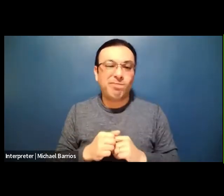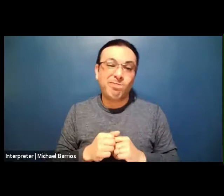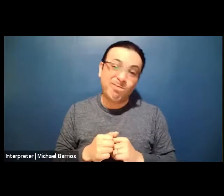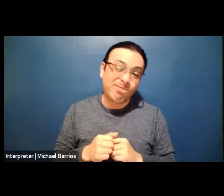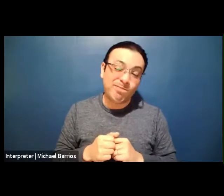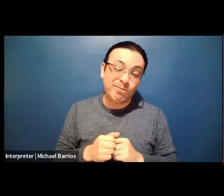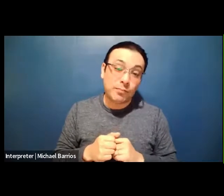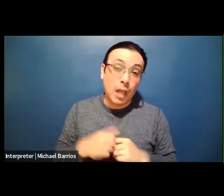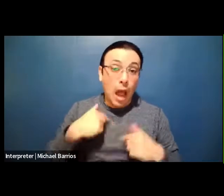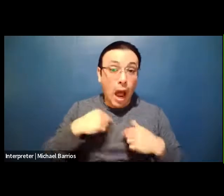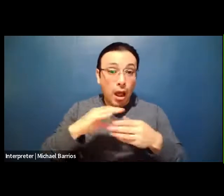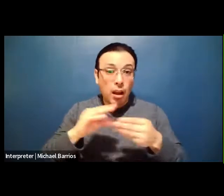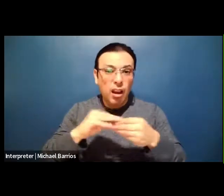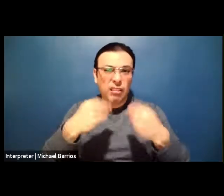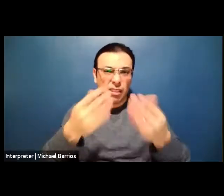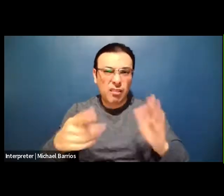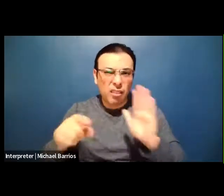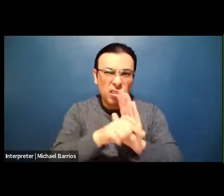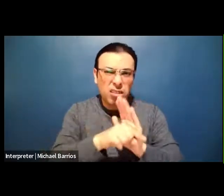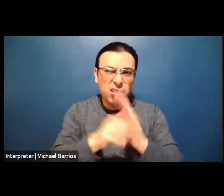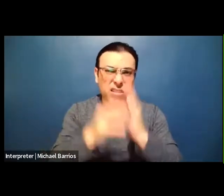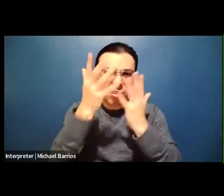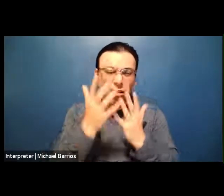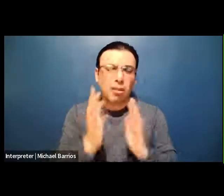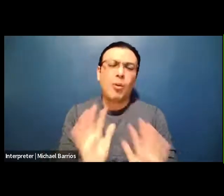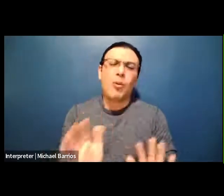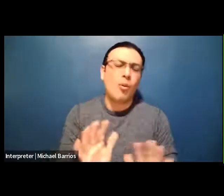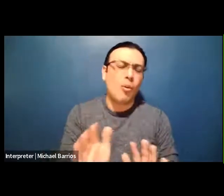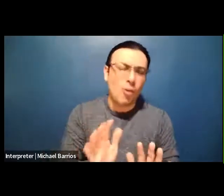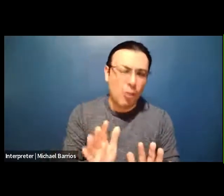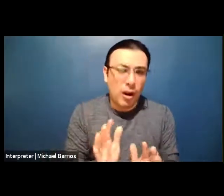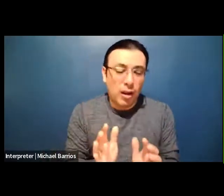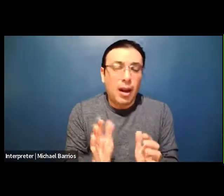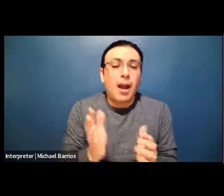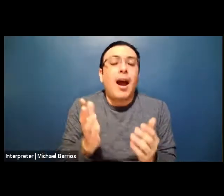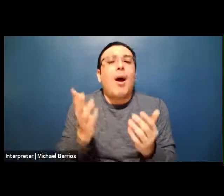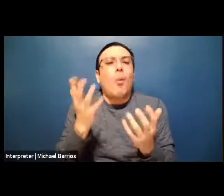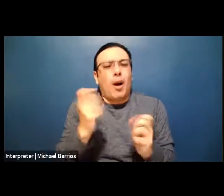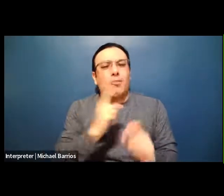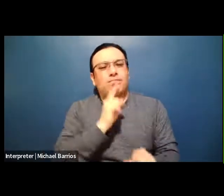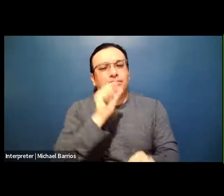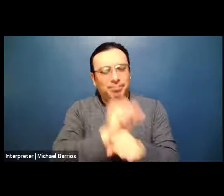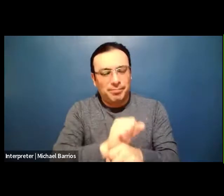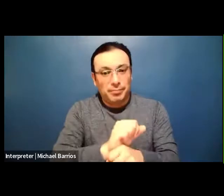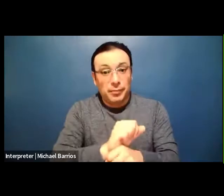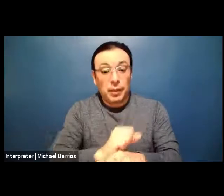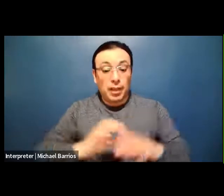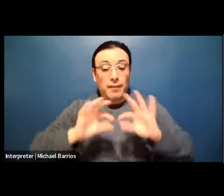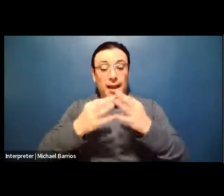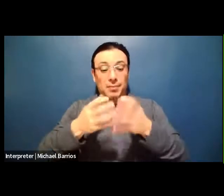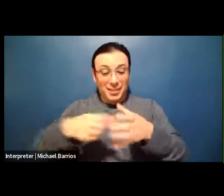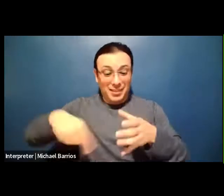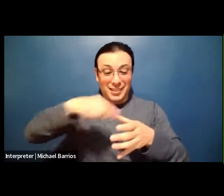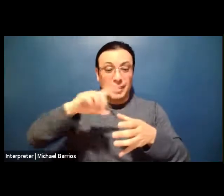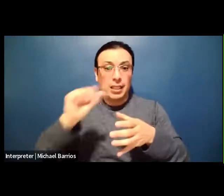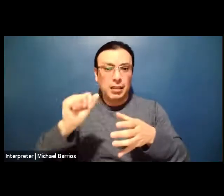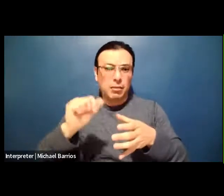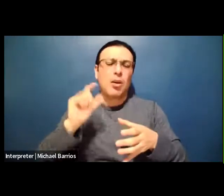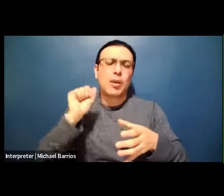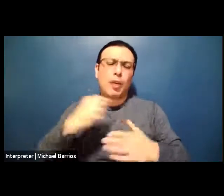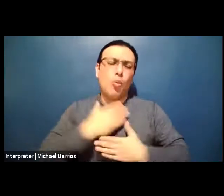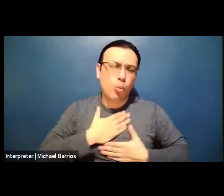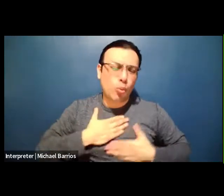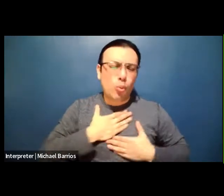family making. It can be magnificent and it can also be painful. Some of my deepest heartbreak